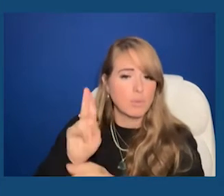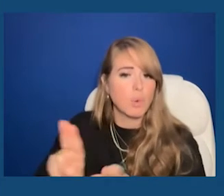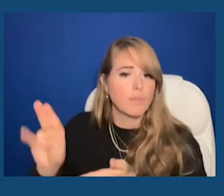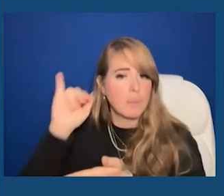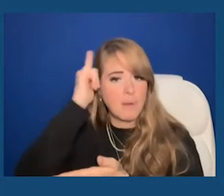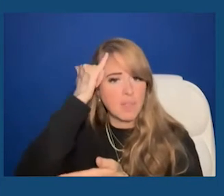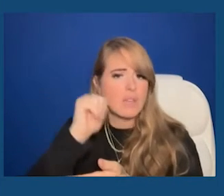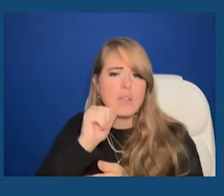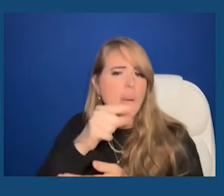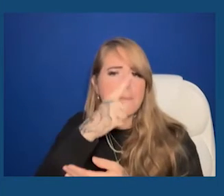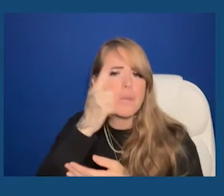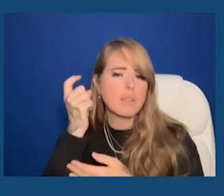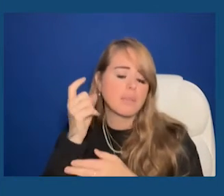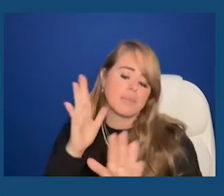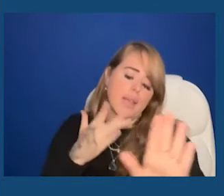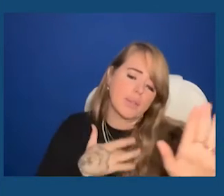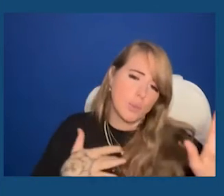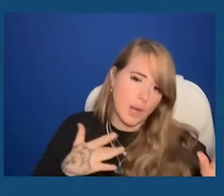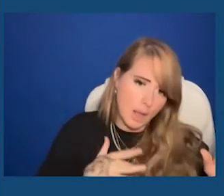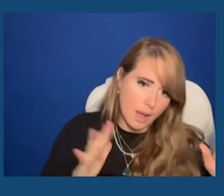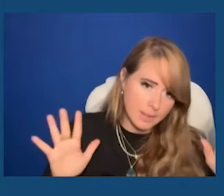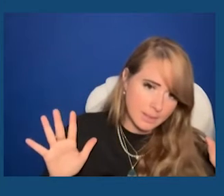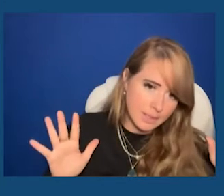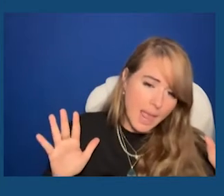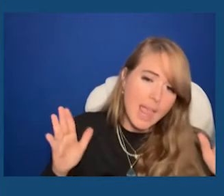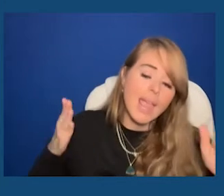I'm from, I swear to God. It's close to